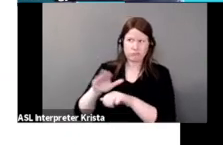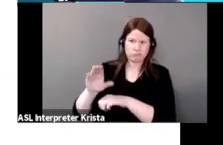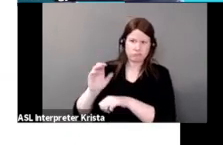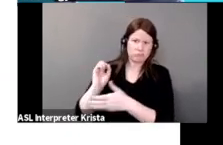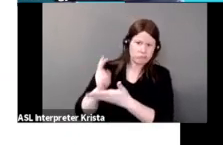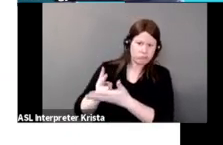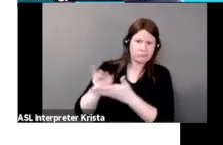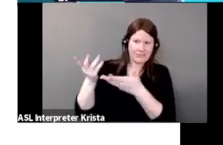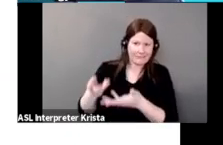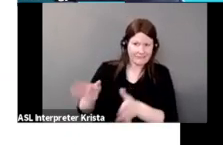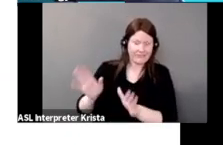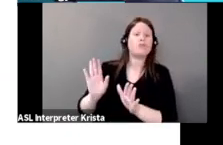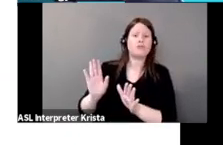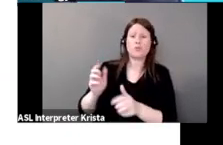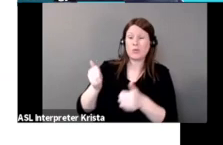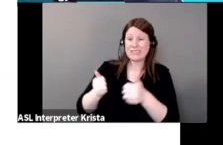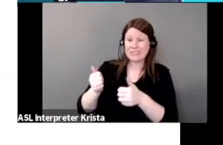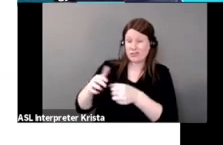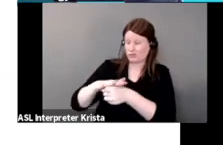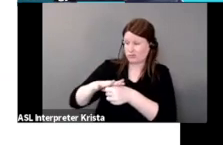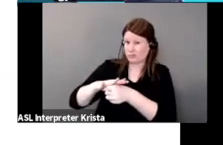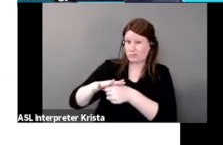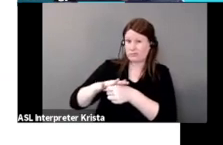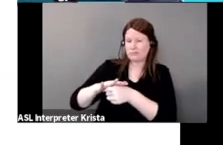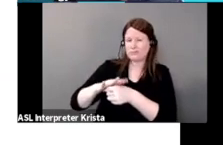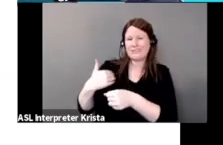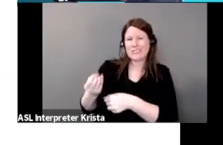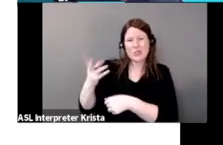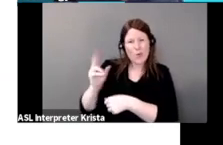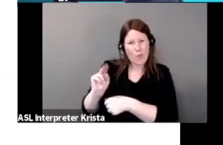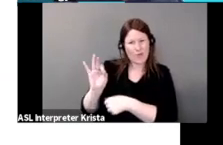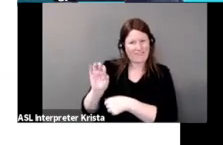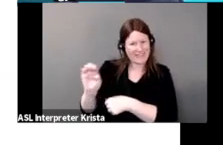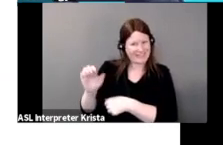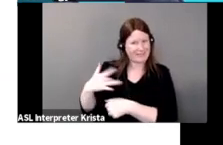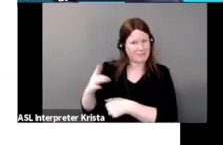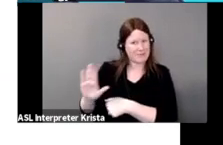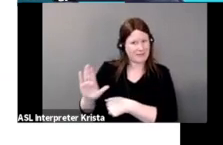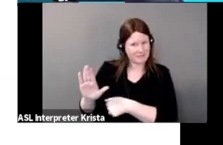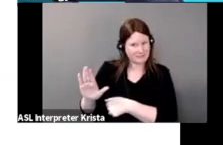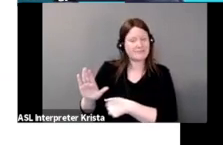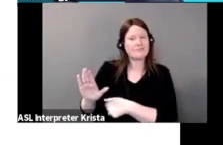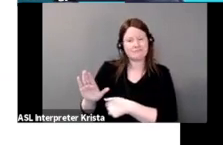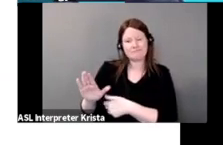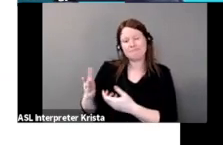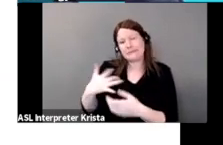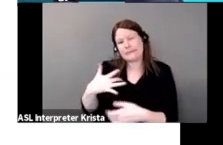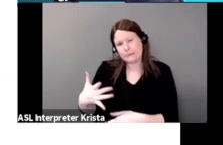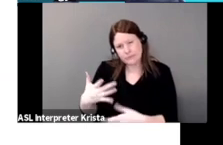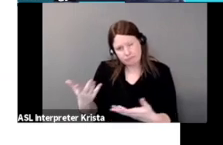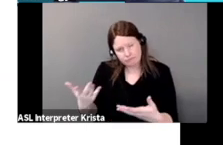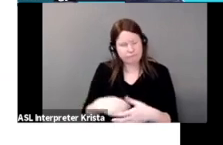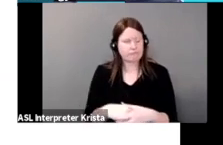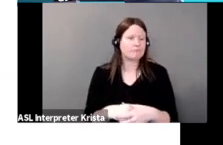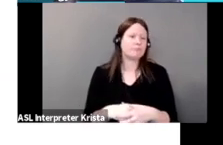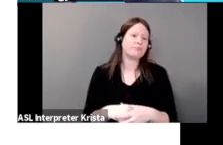of doing business carries an additional fee in general. So if